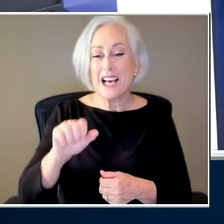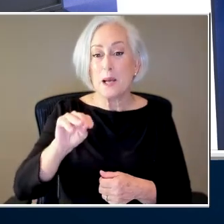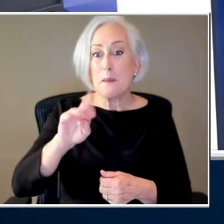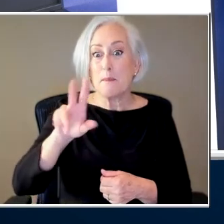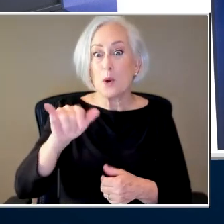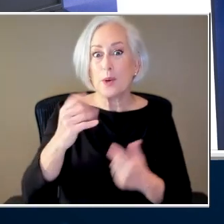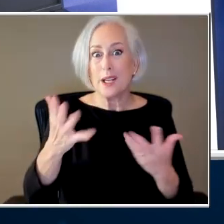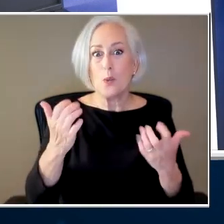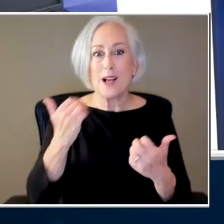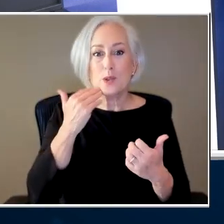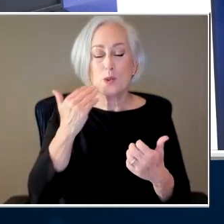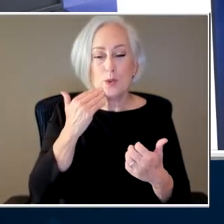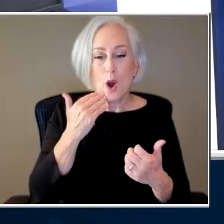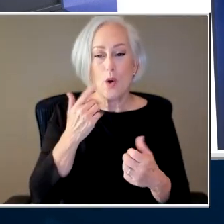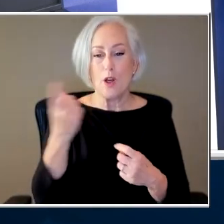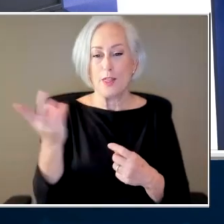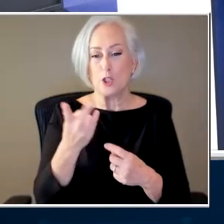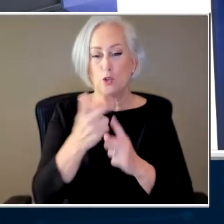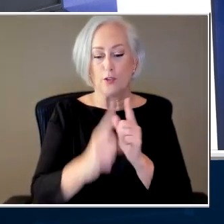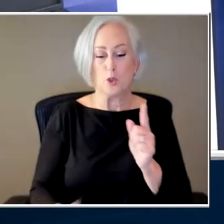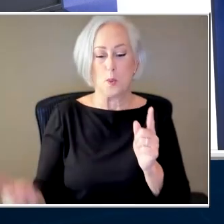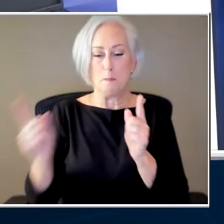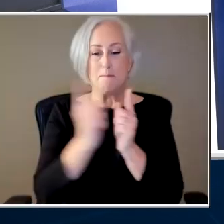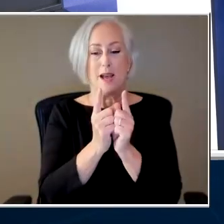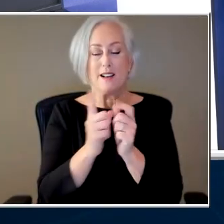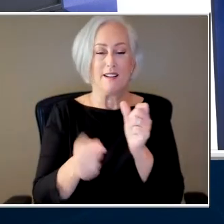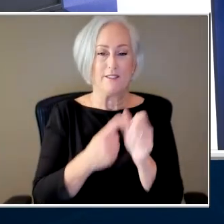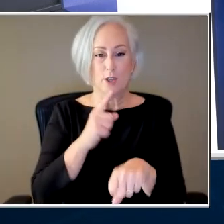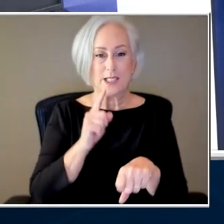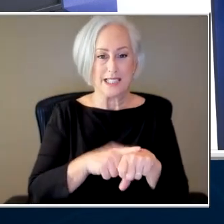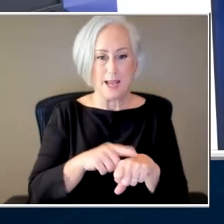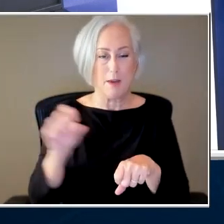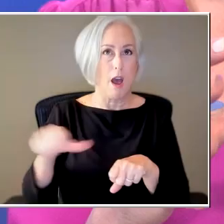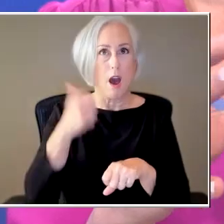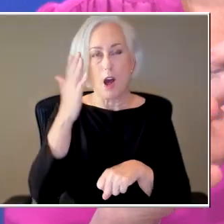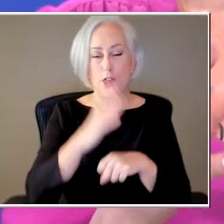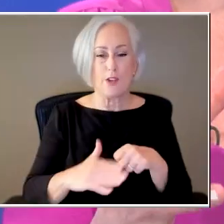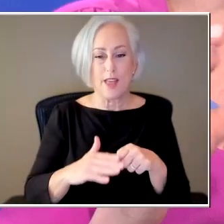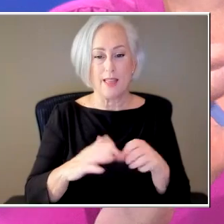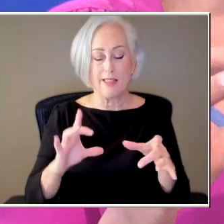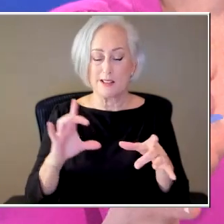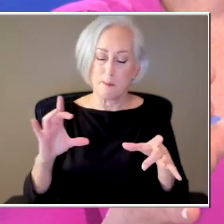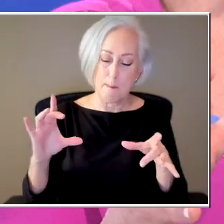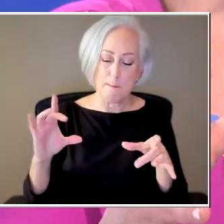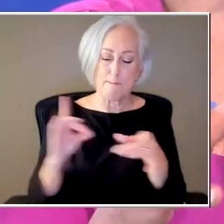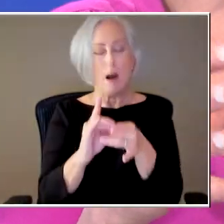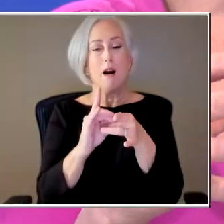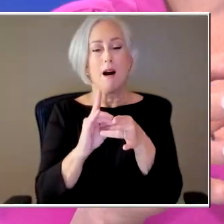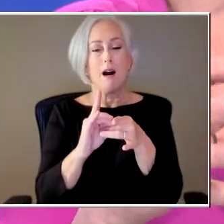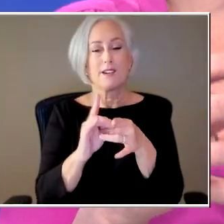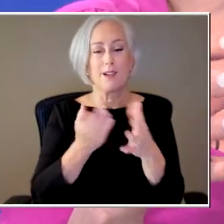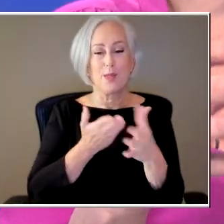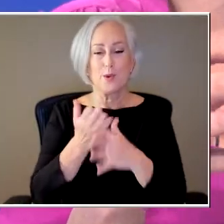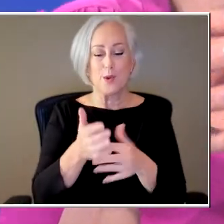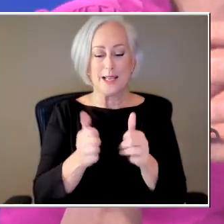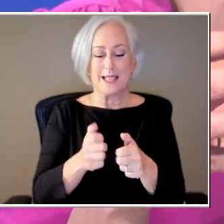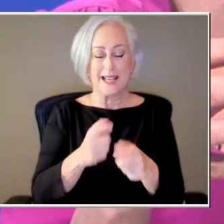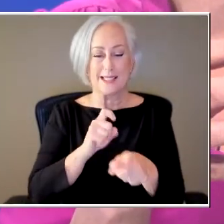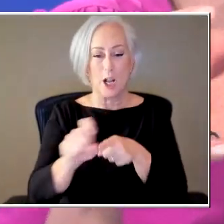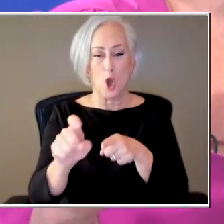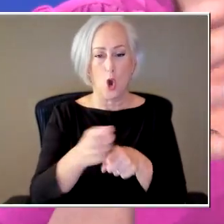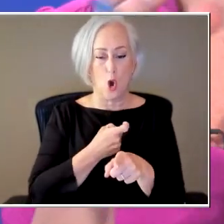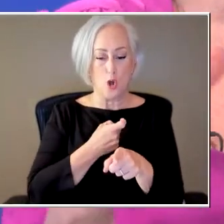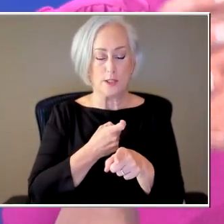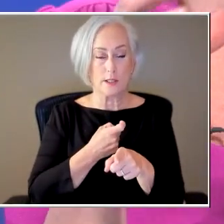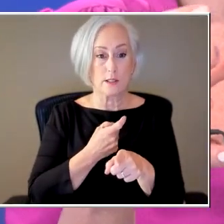you and Todd first saw each other, other than kind of this bond that you guys had via text and phone calls, when you saw each other, was there kind of like